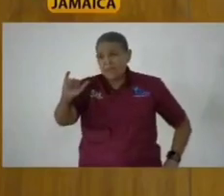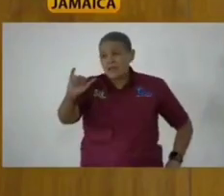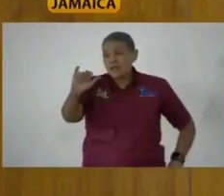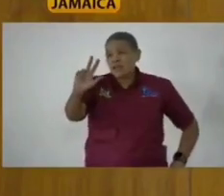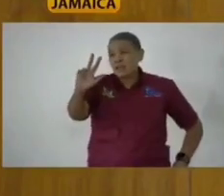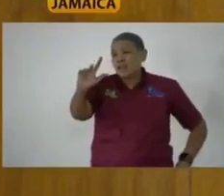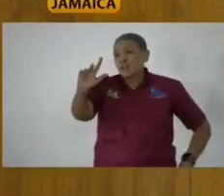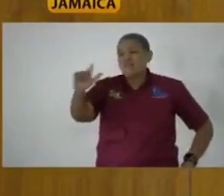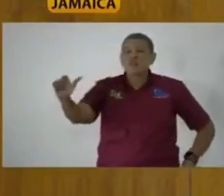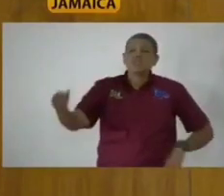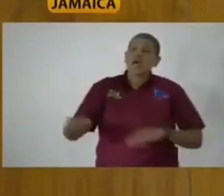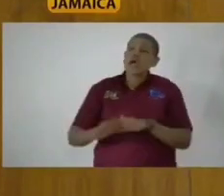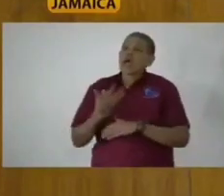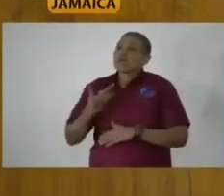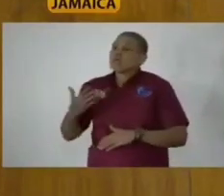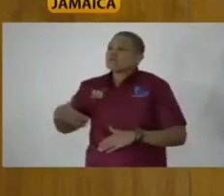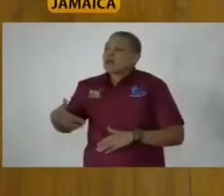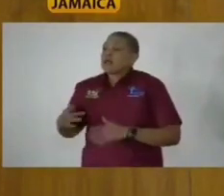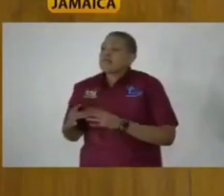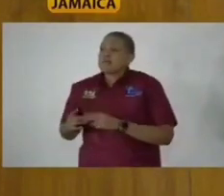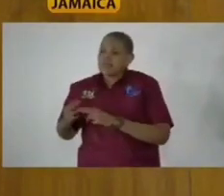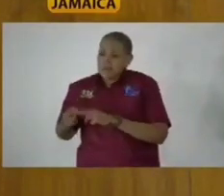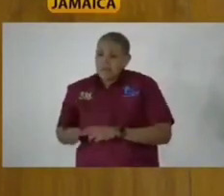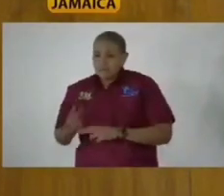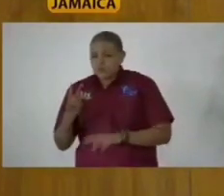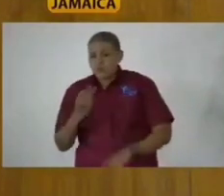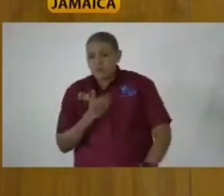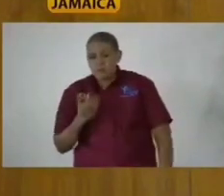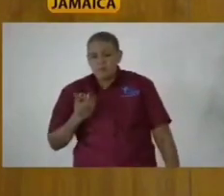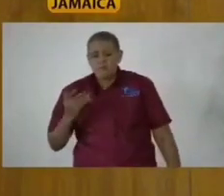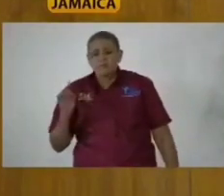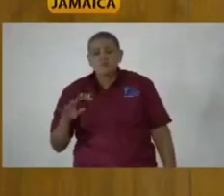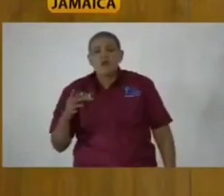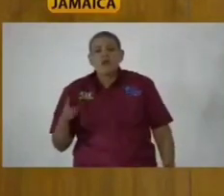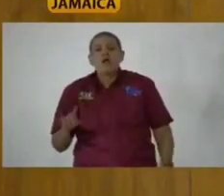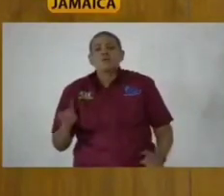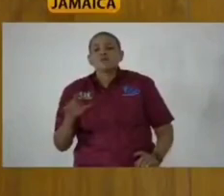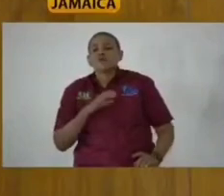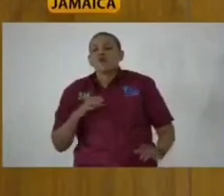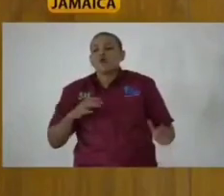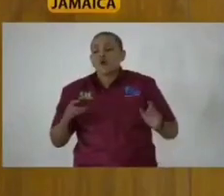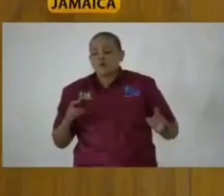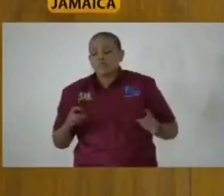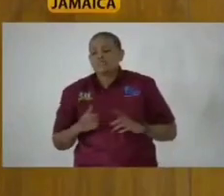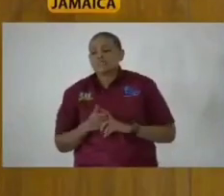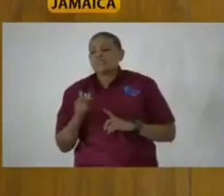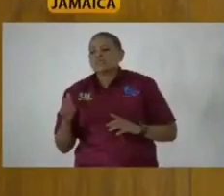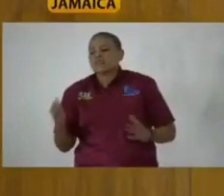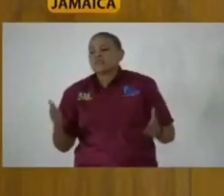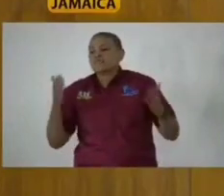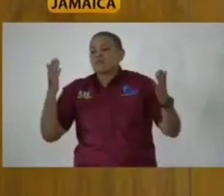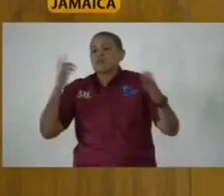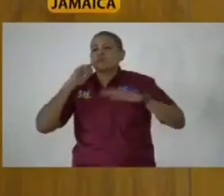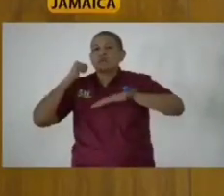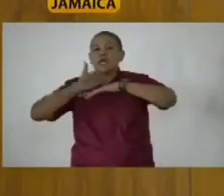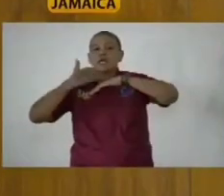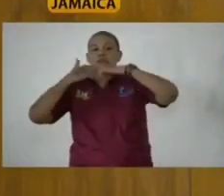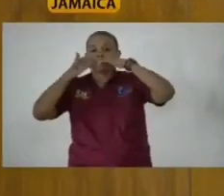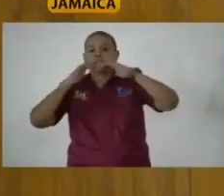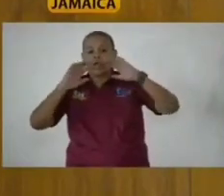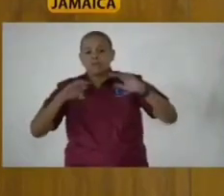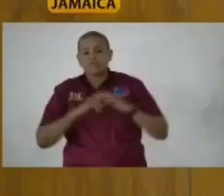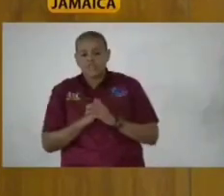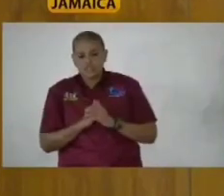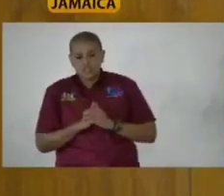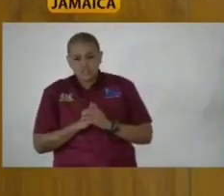she had invited the opposition to name two members to the committee that she proposes to establish.